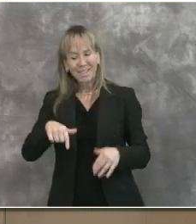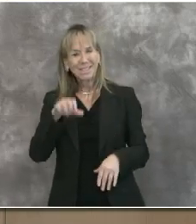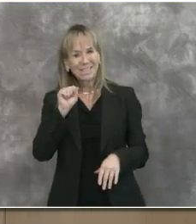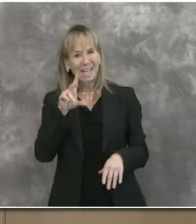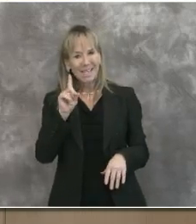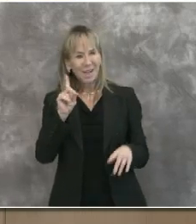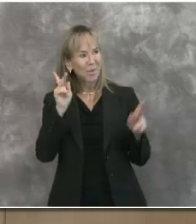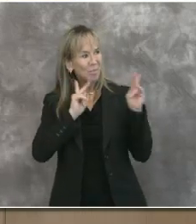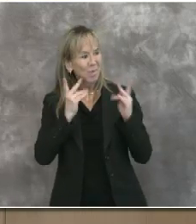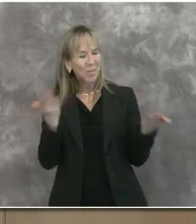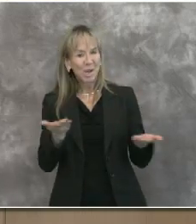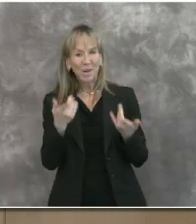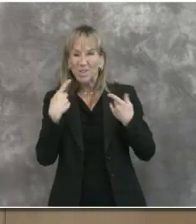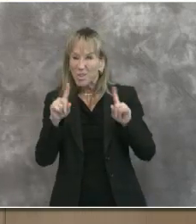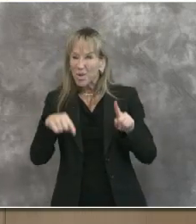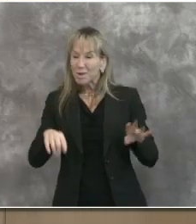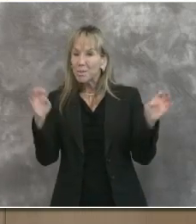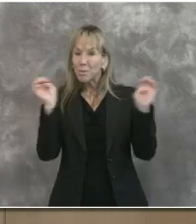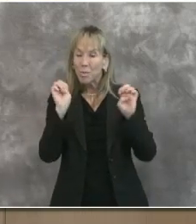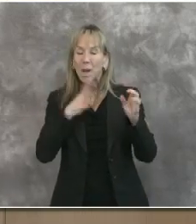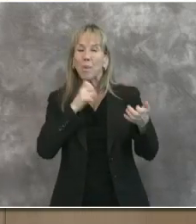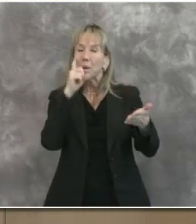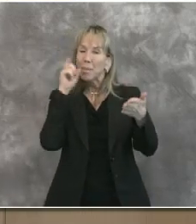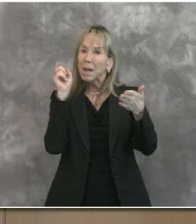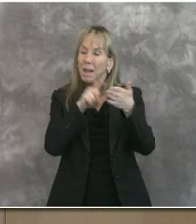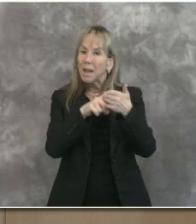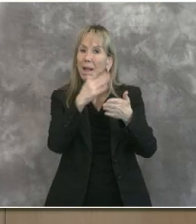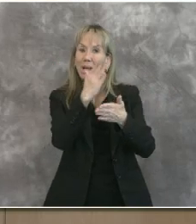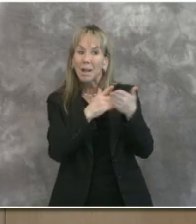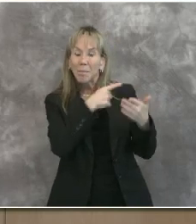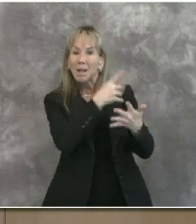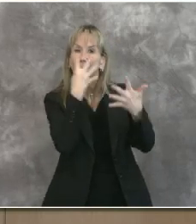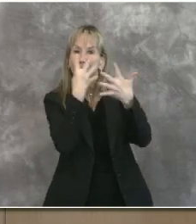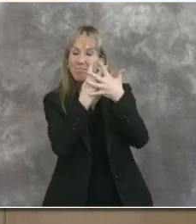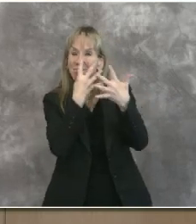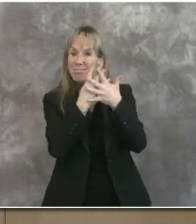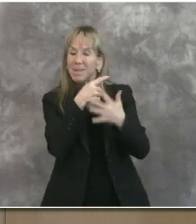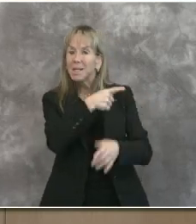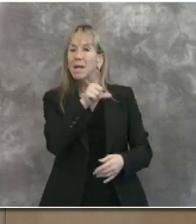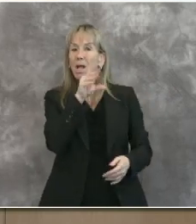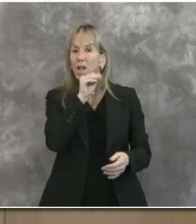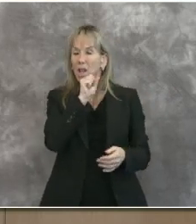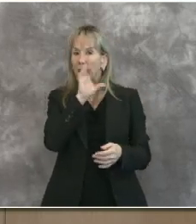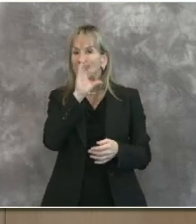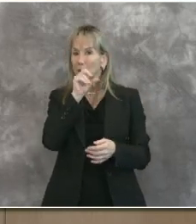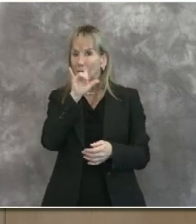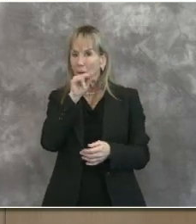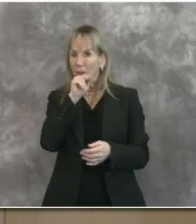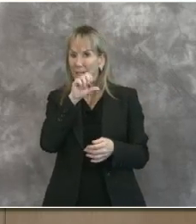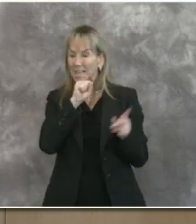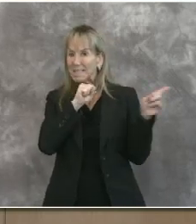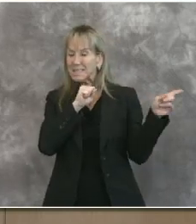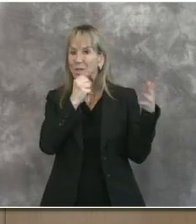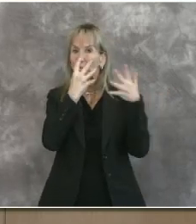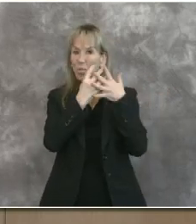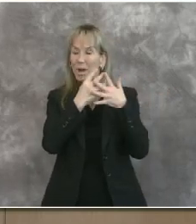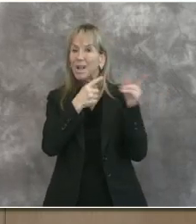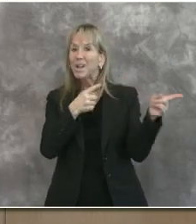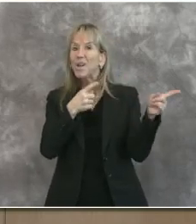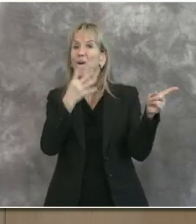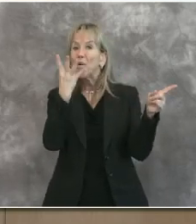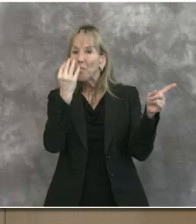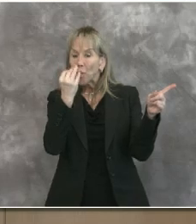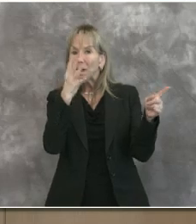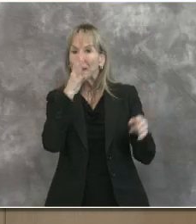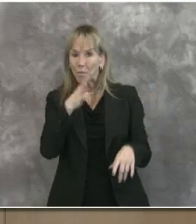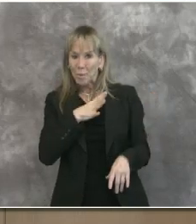crisis. And I want to recognize some of the inmates at the Las Colinas Detention Facility. There's 14 women who are members